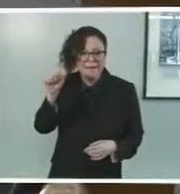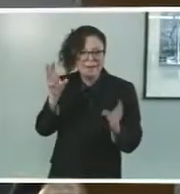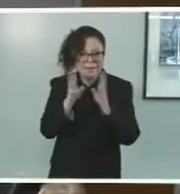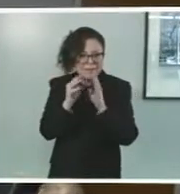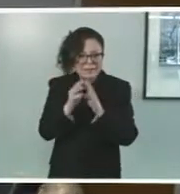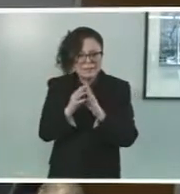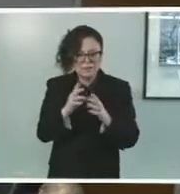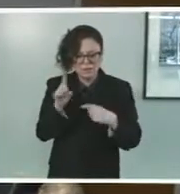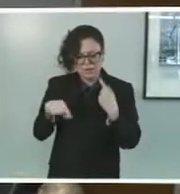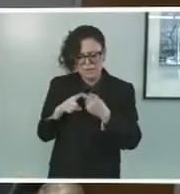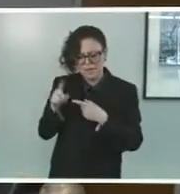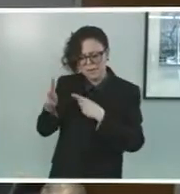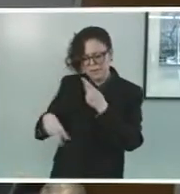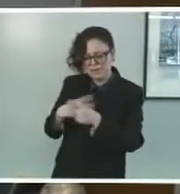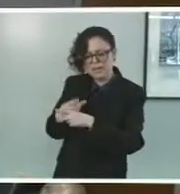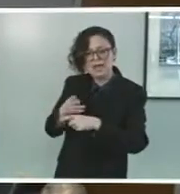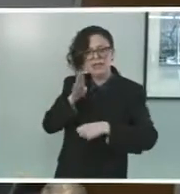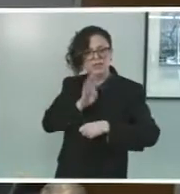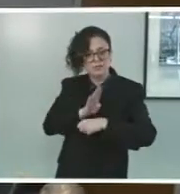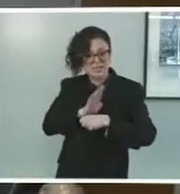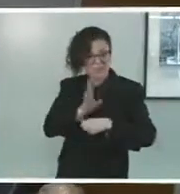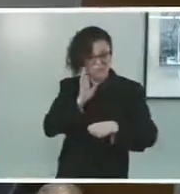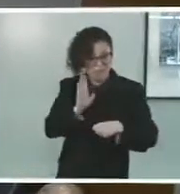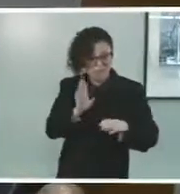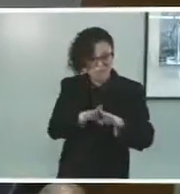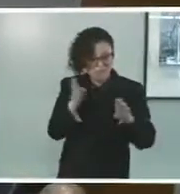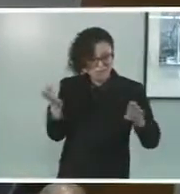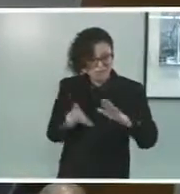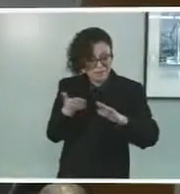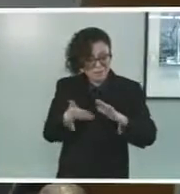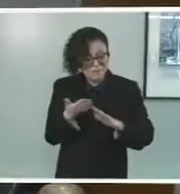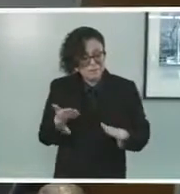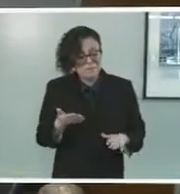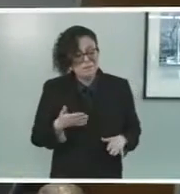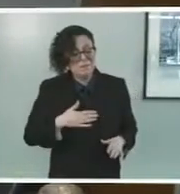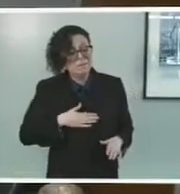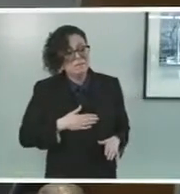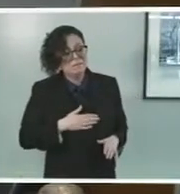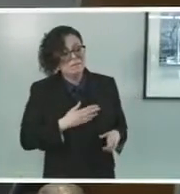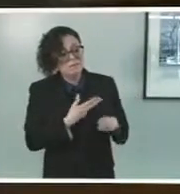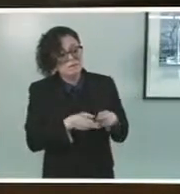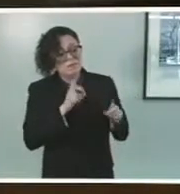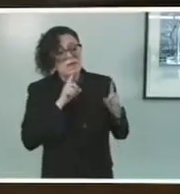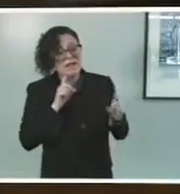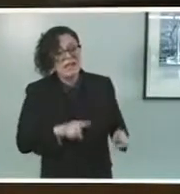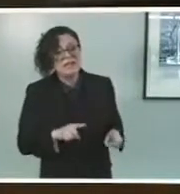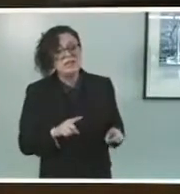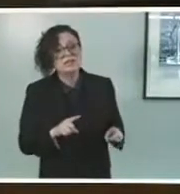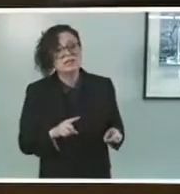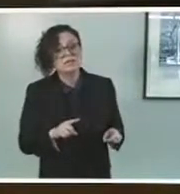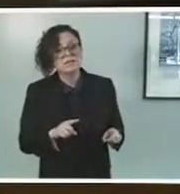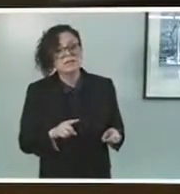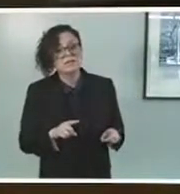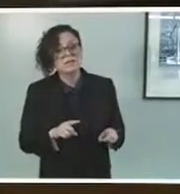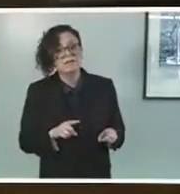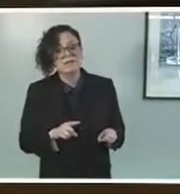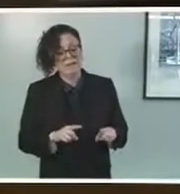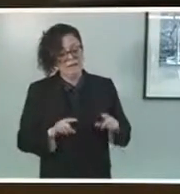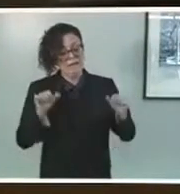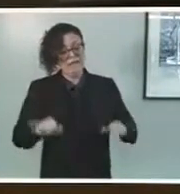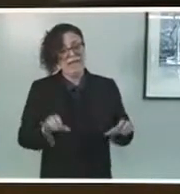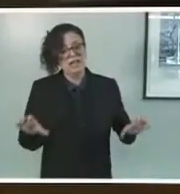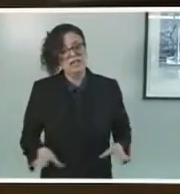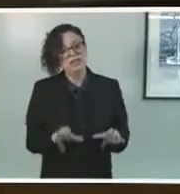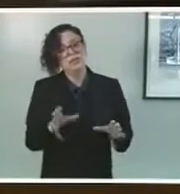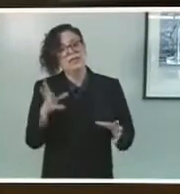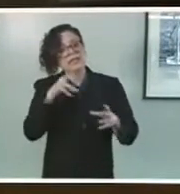association businesses stay open? I think the short answer is they're permitted to do that, provided they do it within